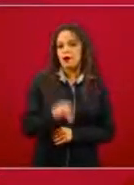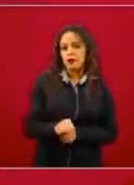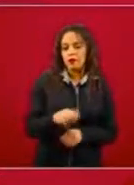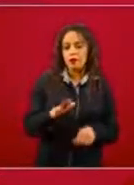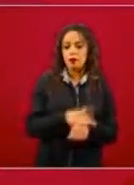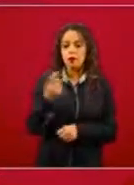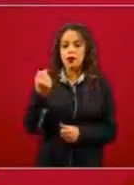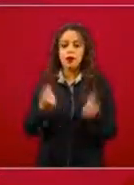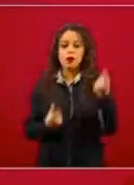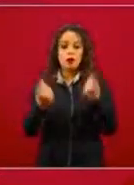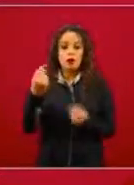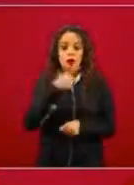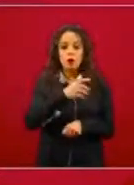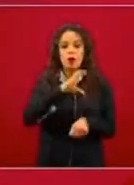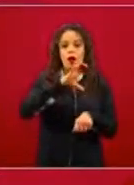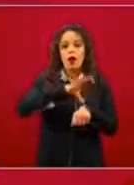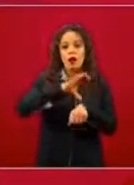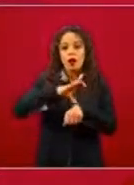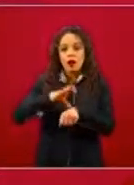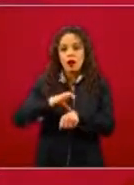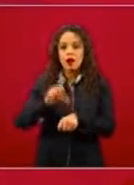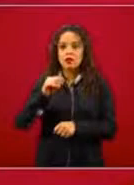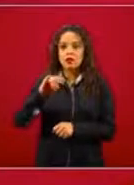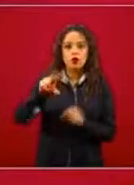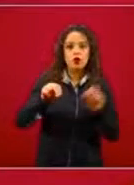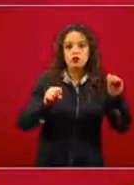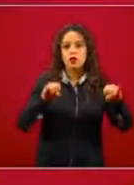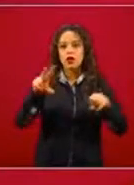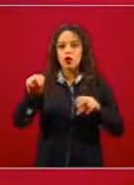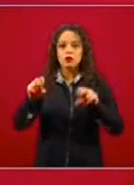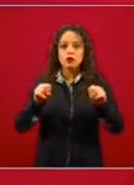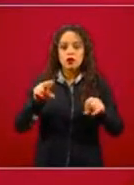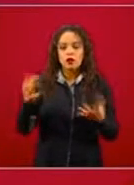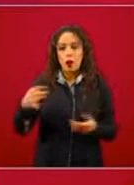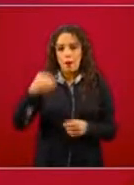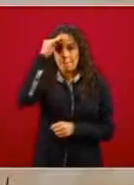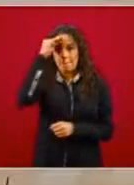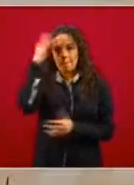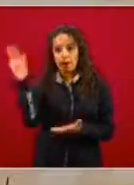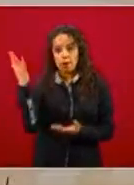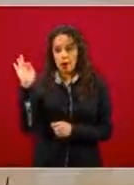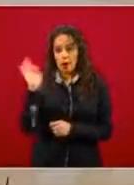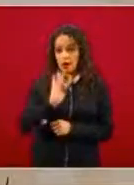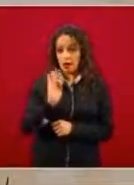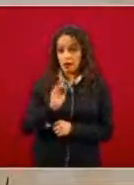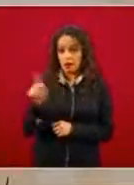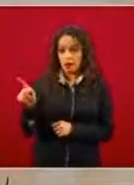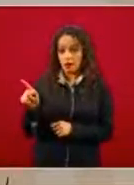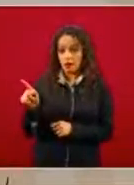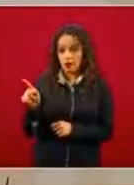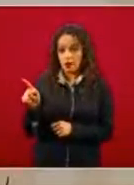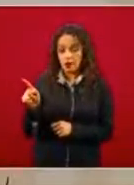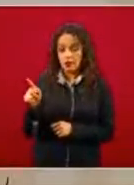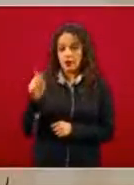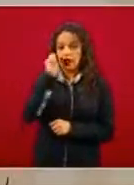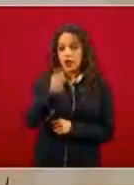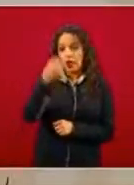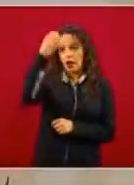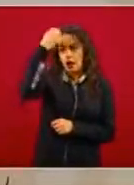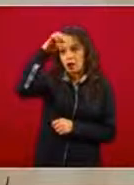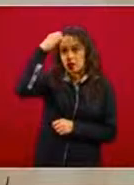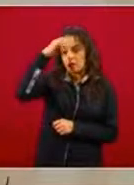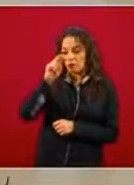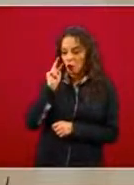at it holding the different stages. So we do need to look at the different viewpoints of the different pharmaceutical